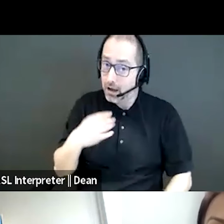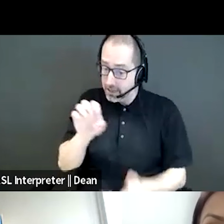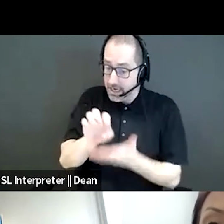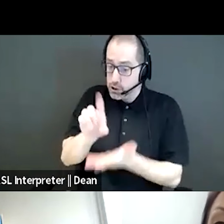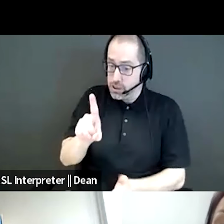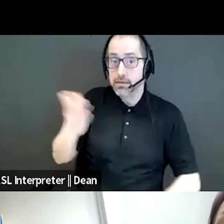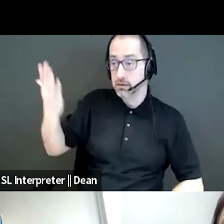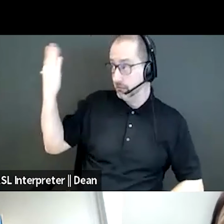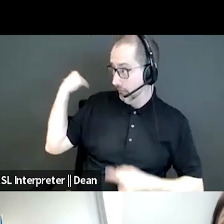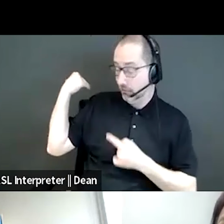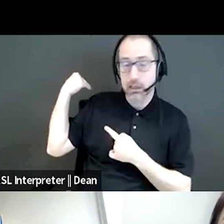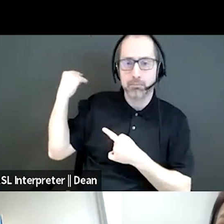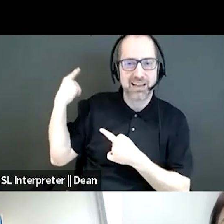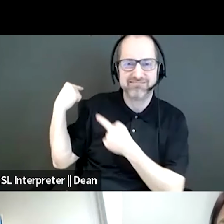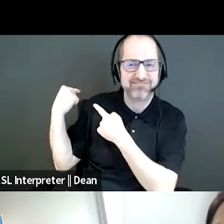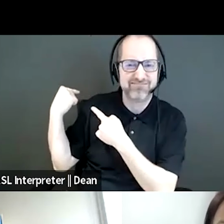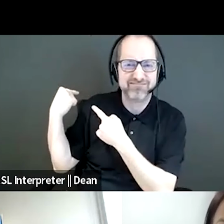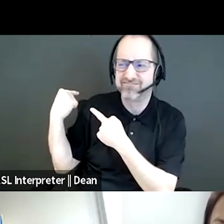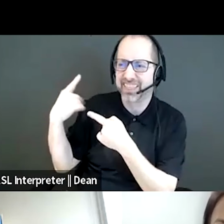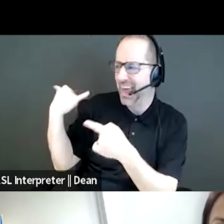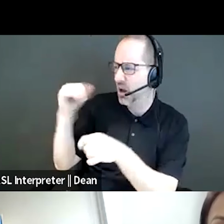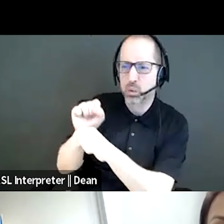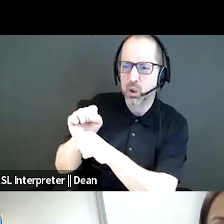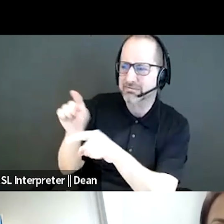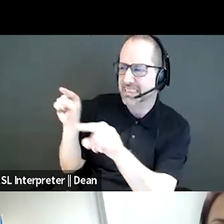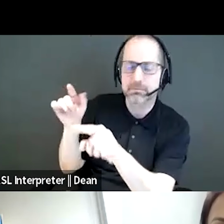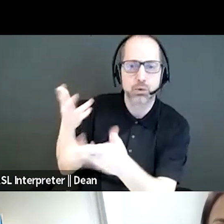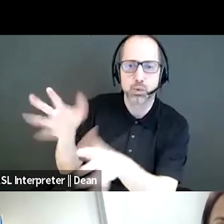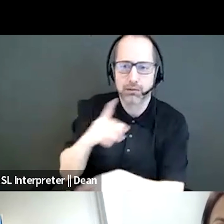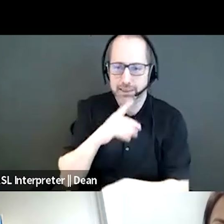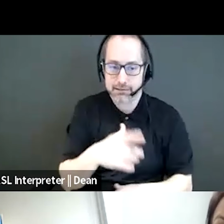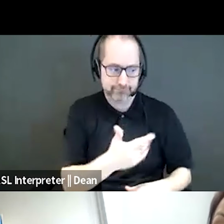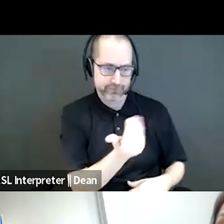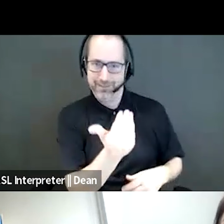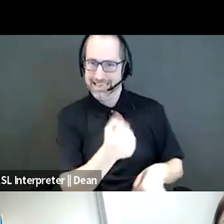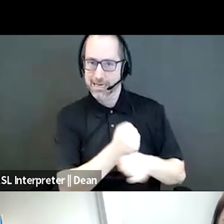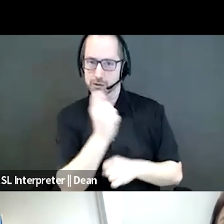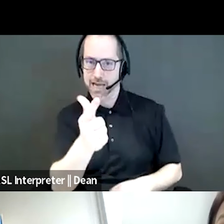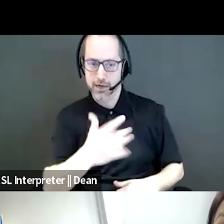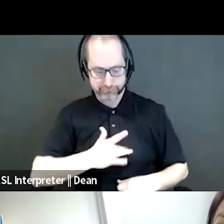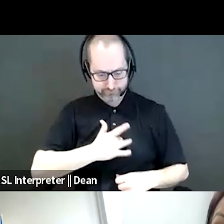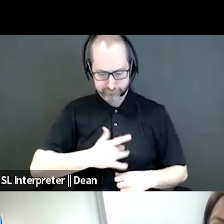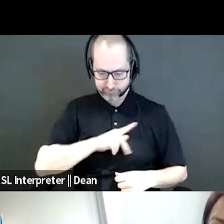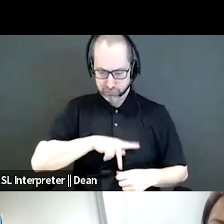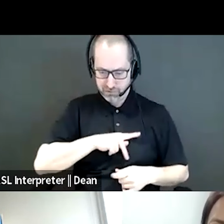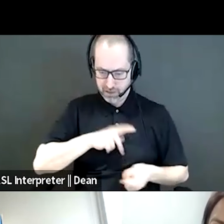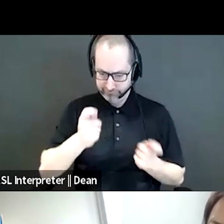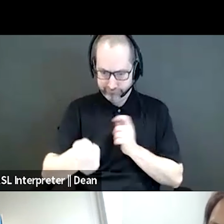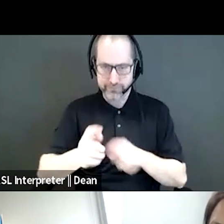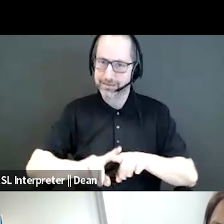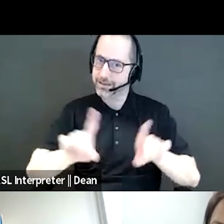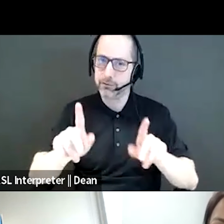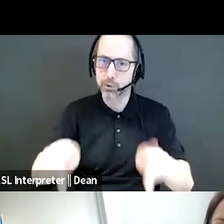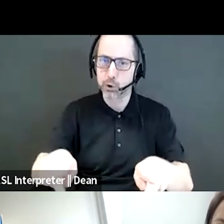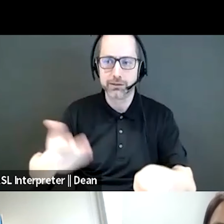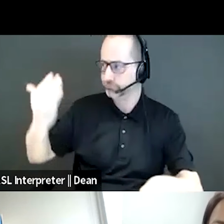a change. And really, she changed over those 15 years. So really, the person that she was before, after